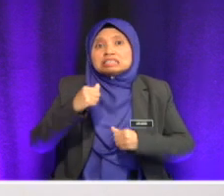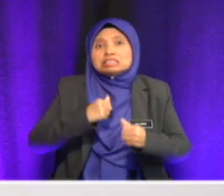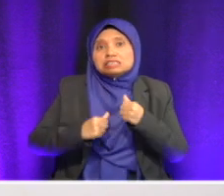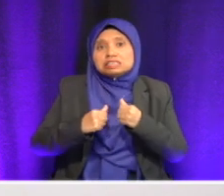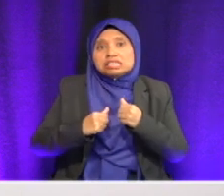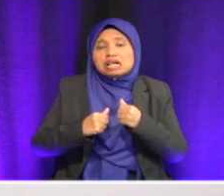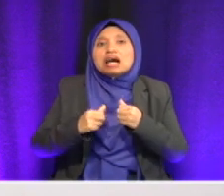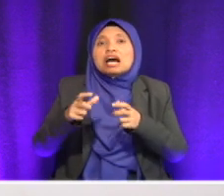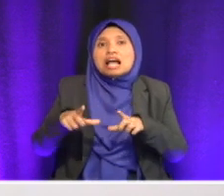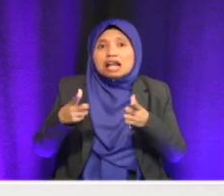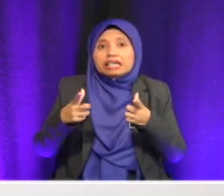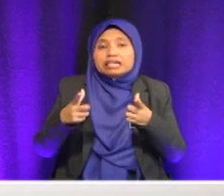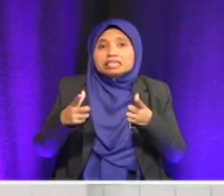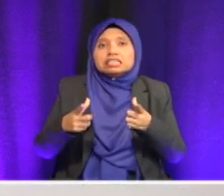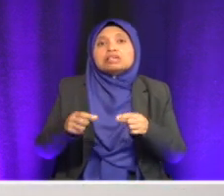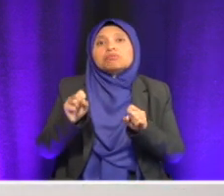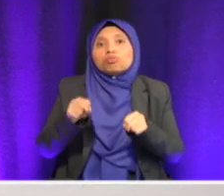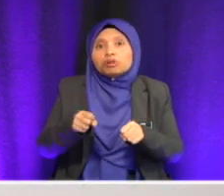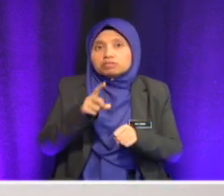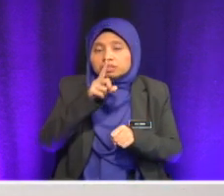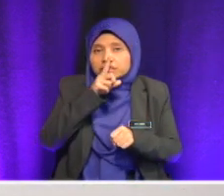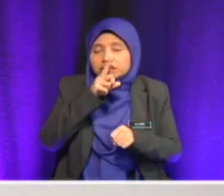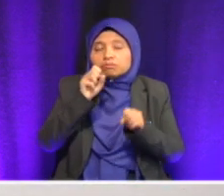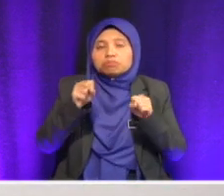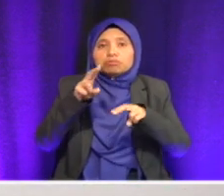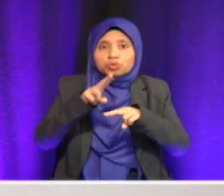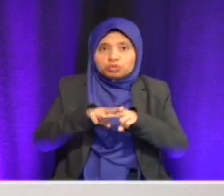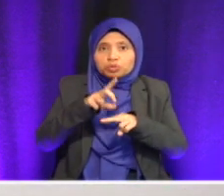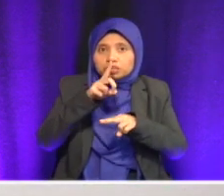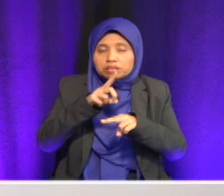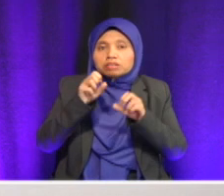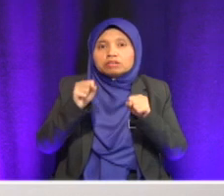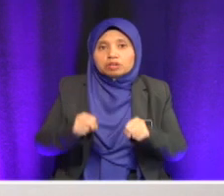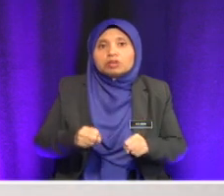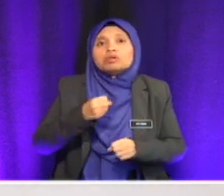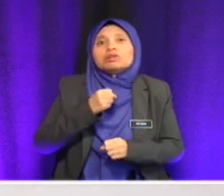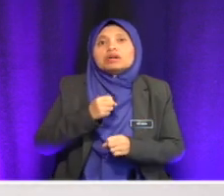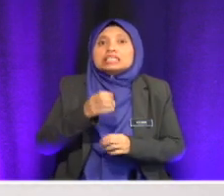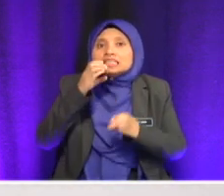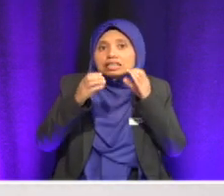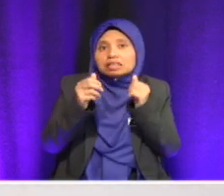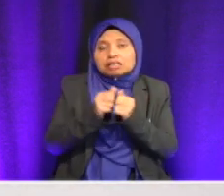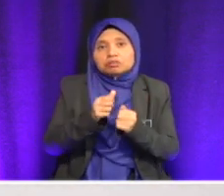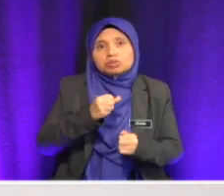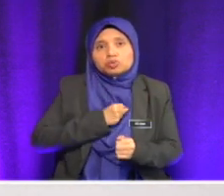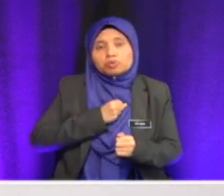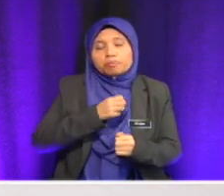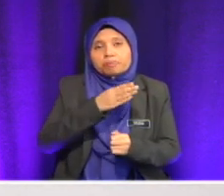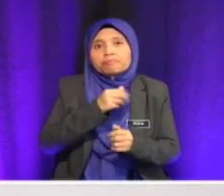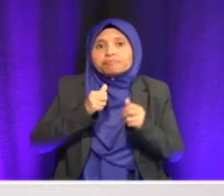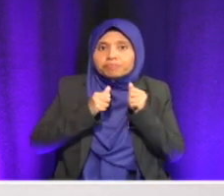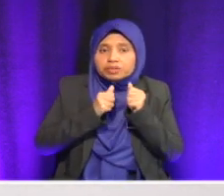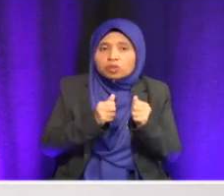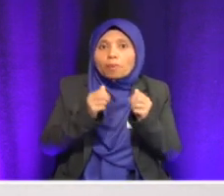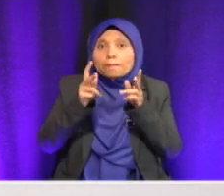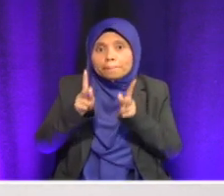you. We can keep quiet if needed. We can sit properly, speak politely, and even listen to instructions. Okay, what about the rest of you?